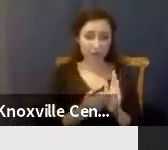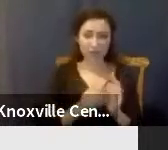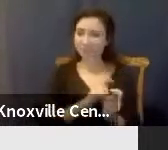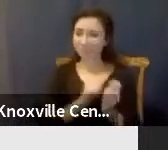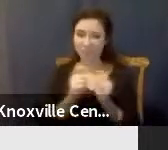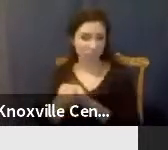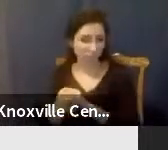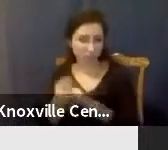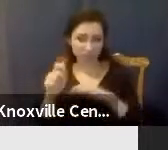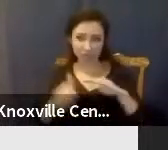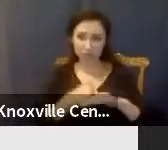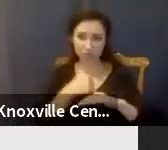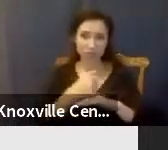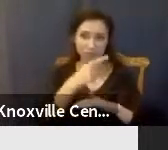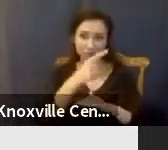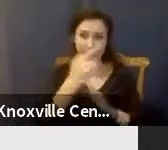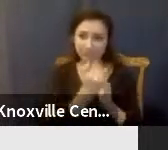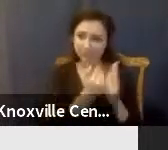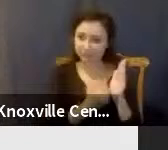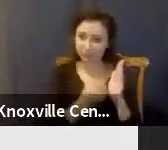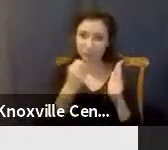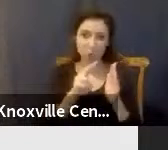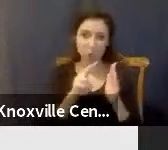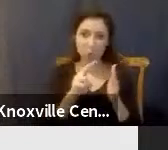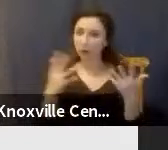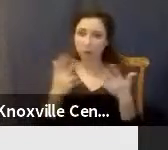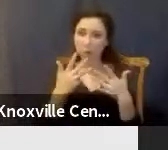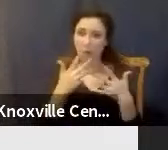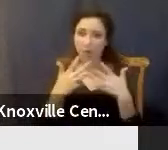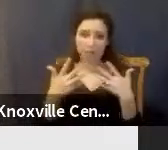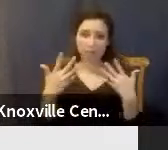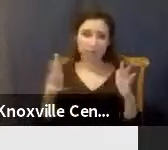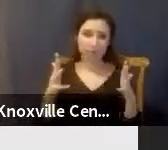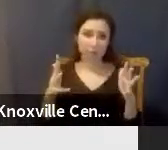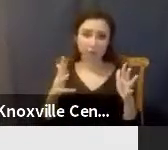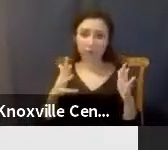change based on this document, or is it what we've already been operating within?